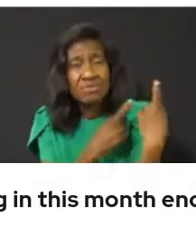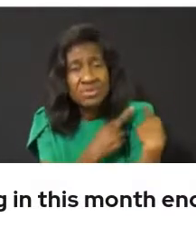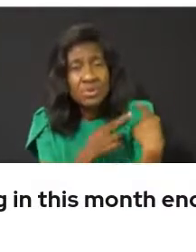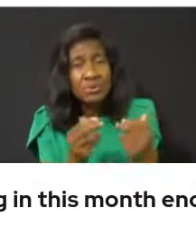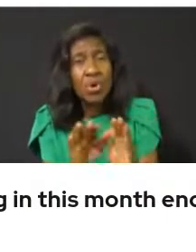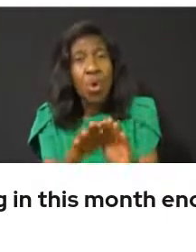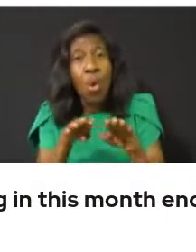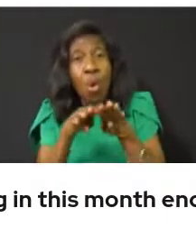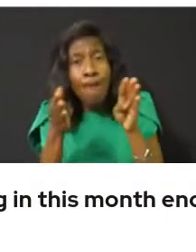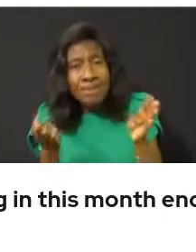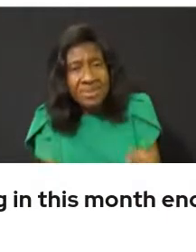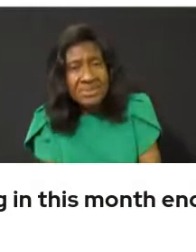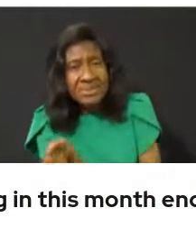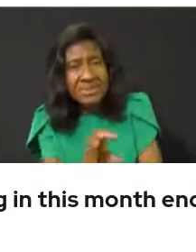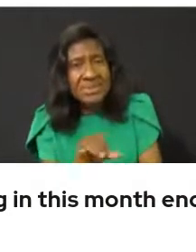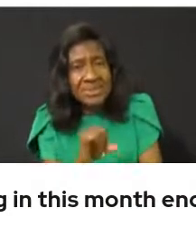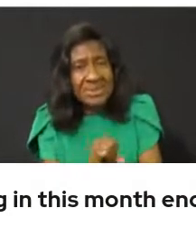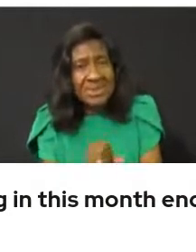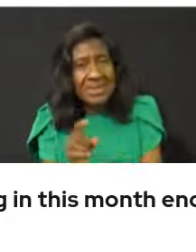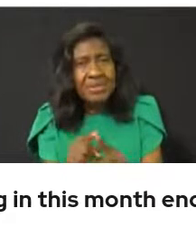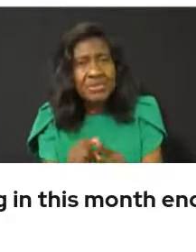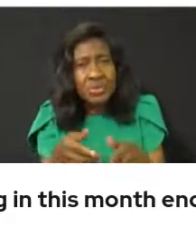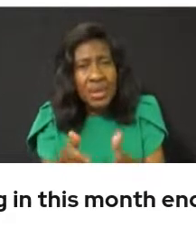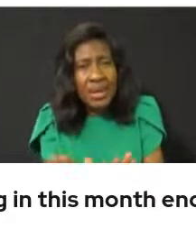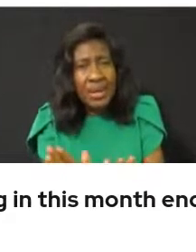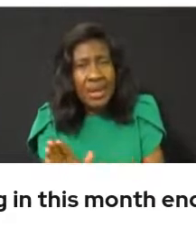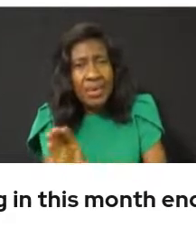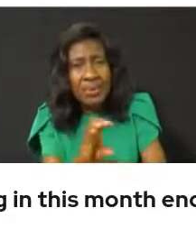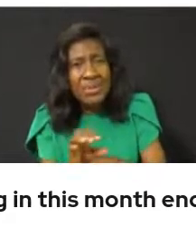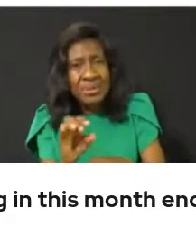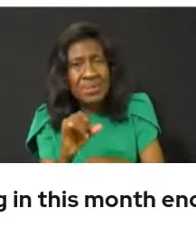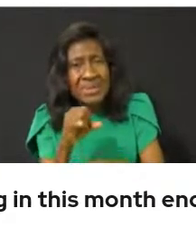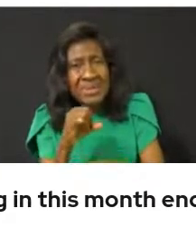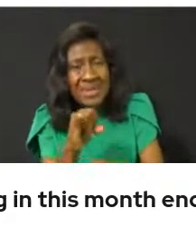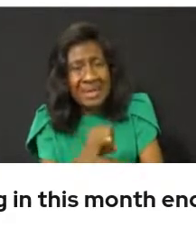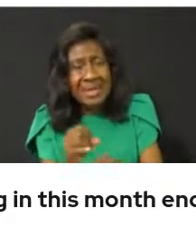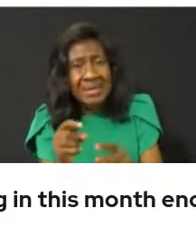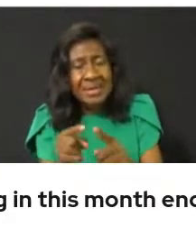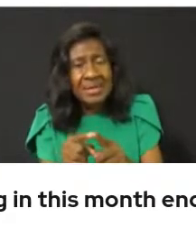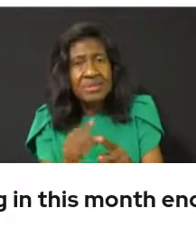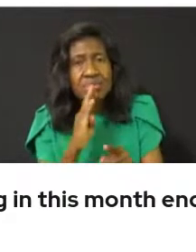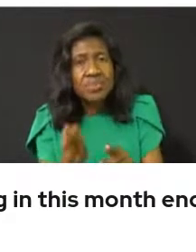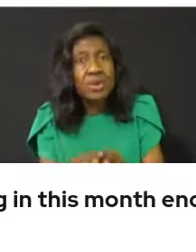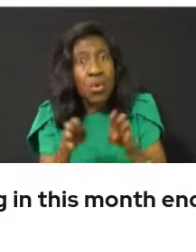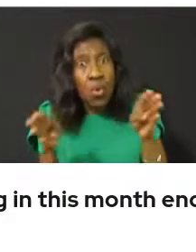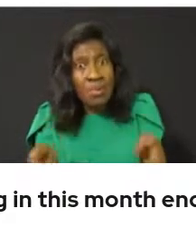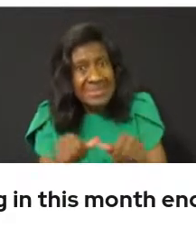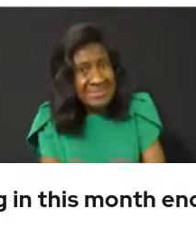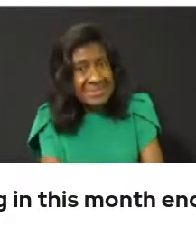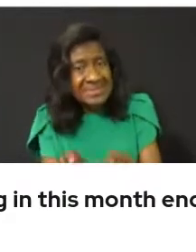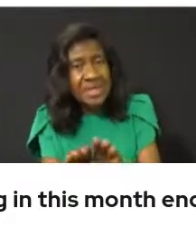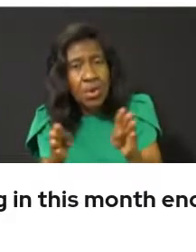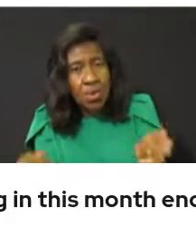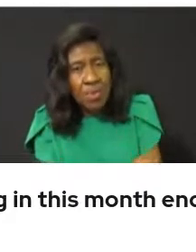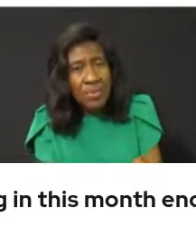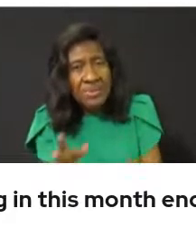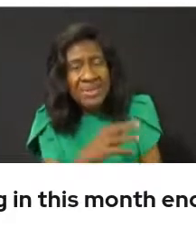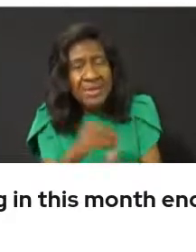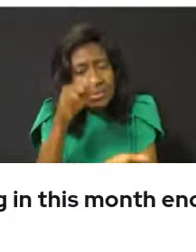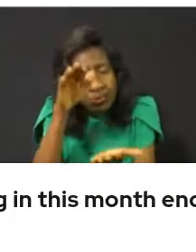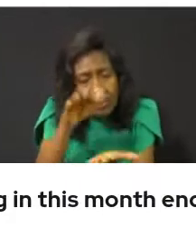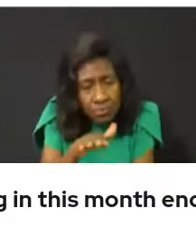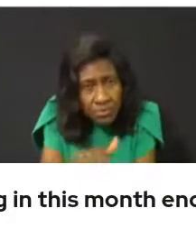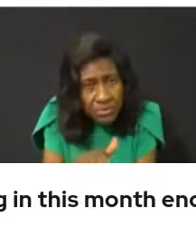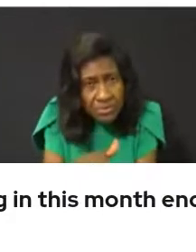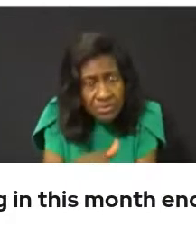To allow the country to remain open while minimizing the number of hospitalizations and COVID-19